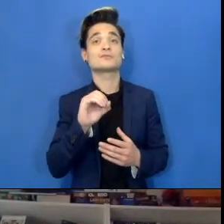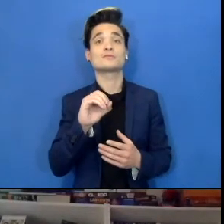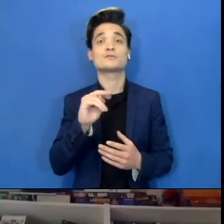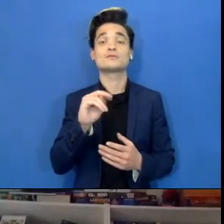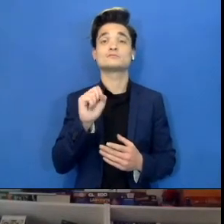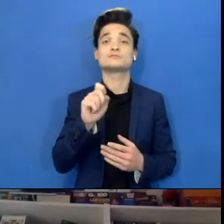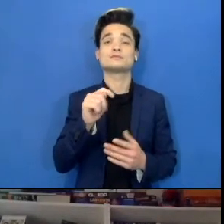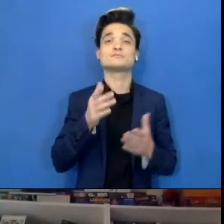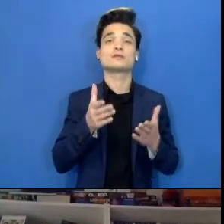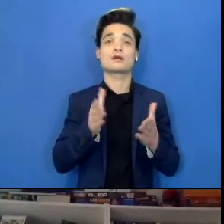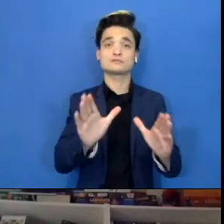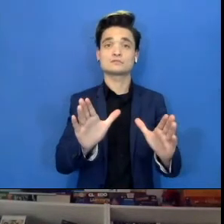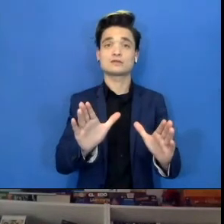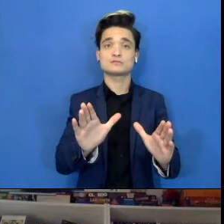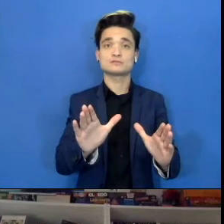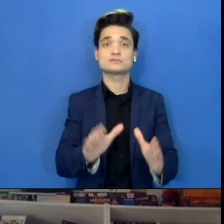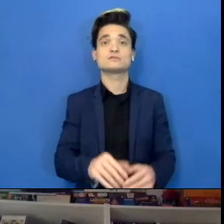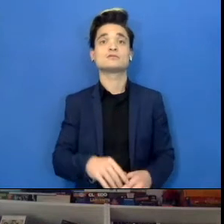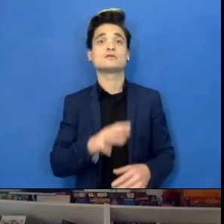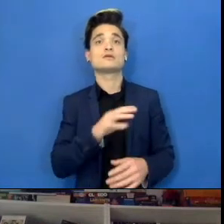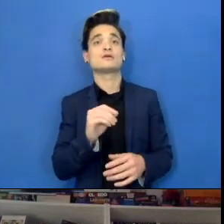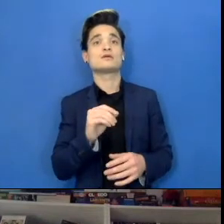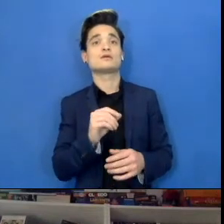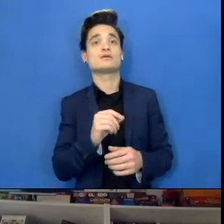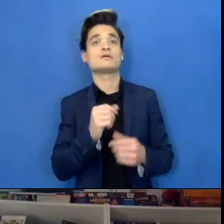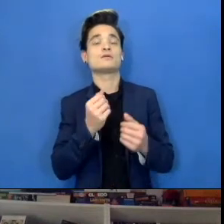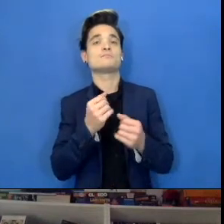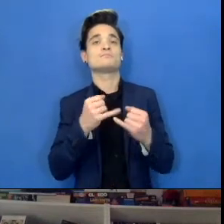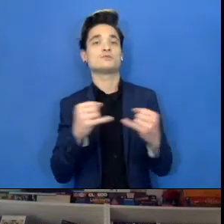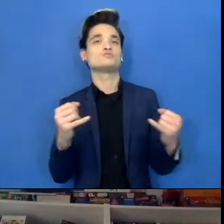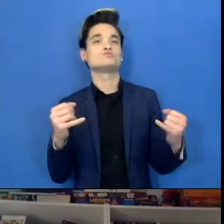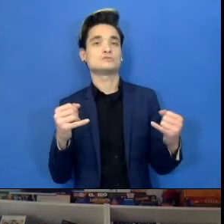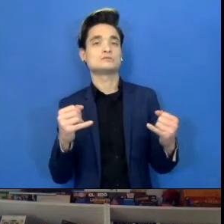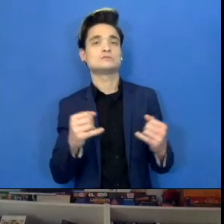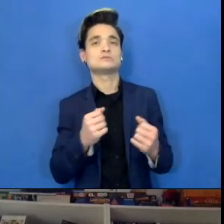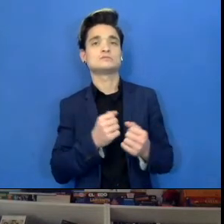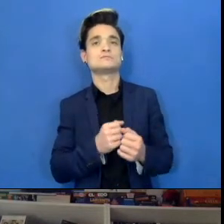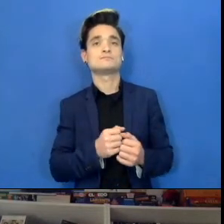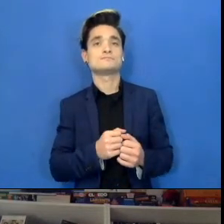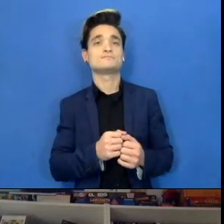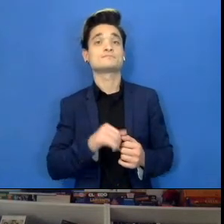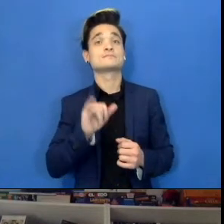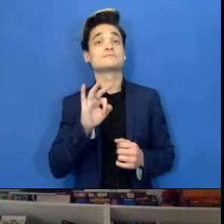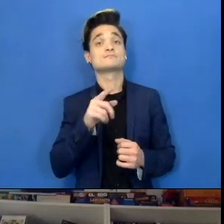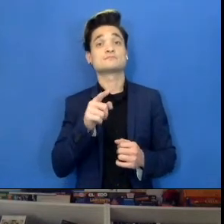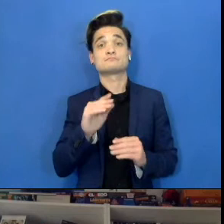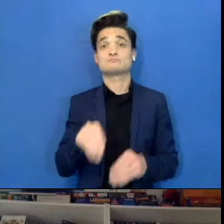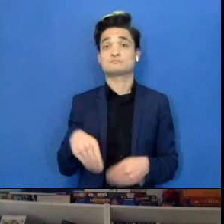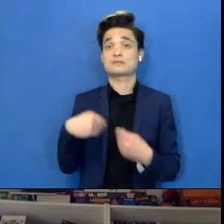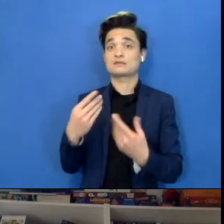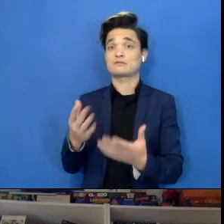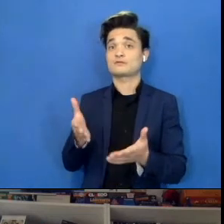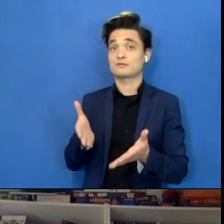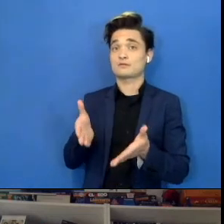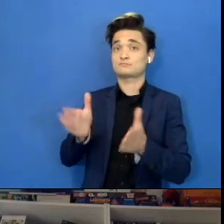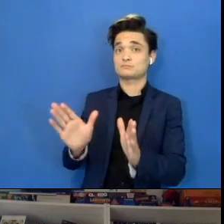people consent to do things in a scene, it's very important to ensure that that consent